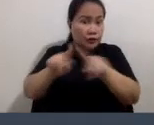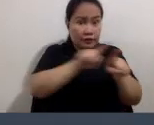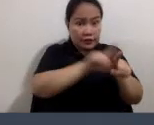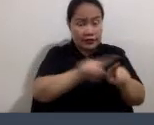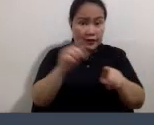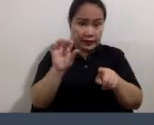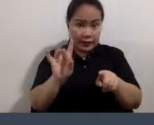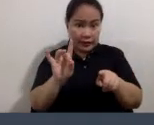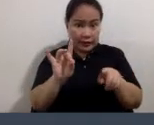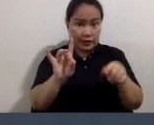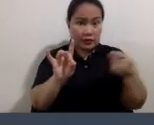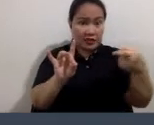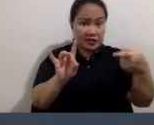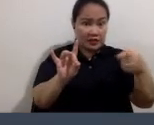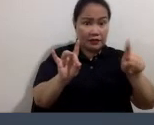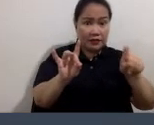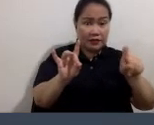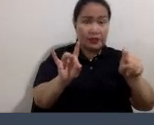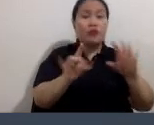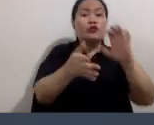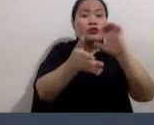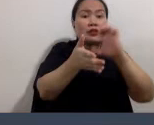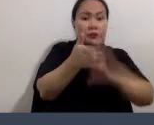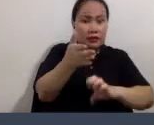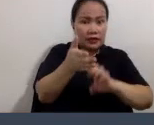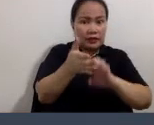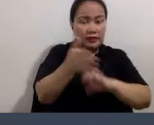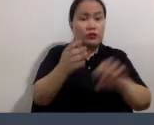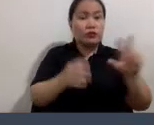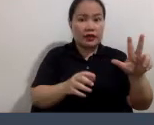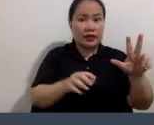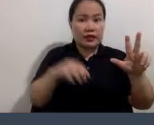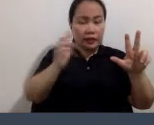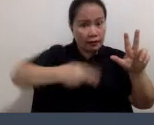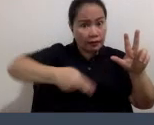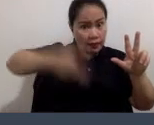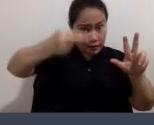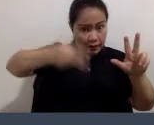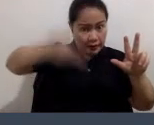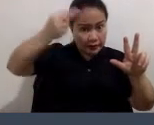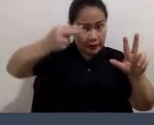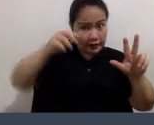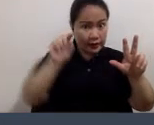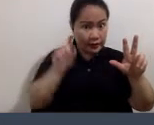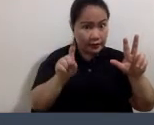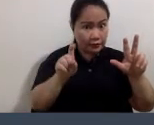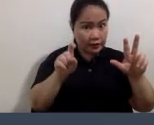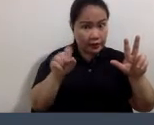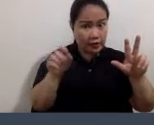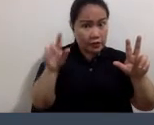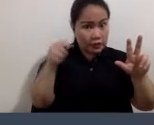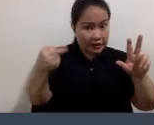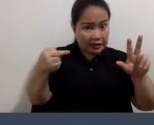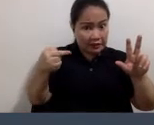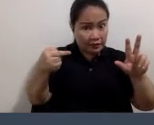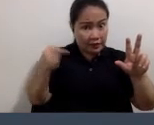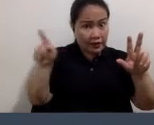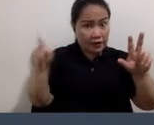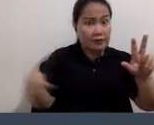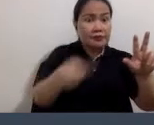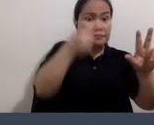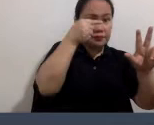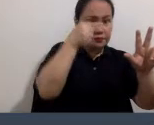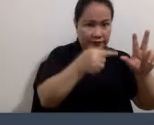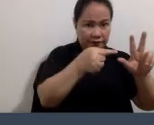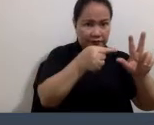signs, so subtract. So, 11 and 8, that is 3, and then keep the sign of the bigger absolute value. Since mas mataas